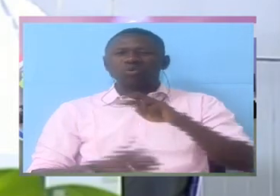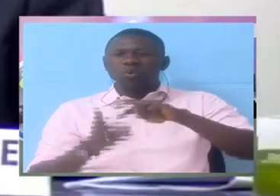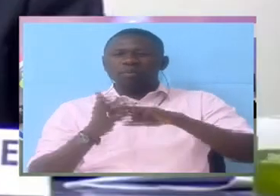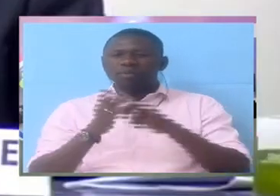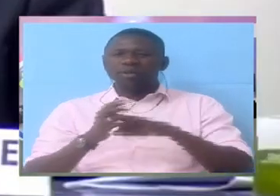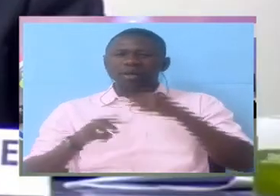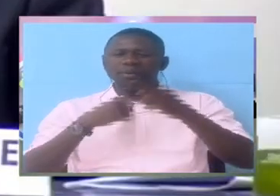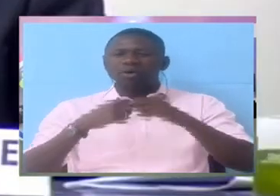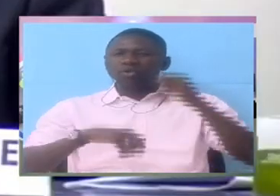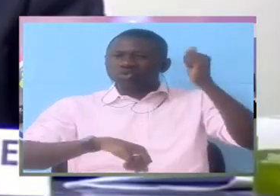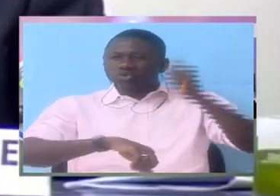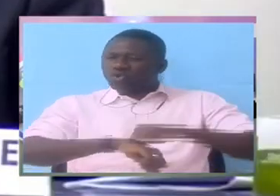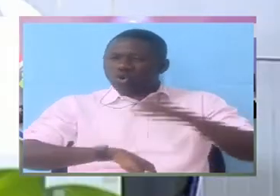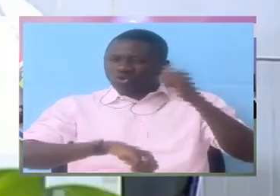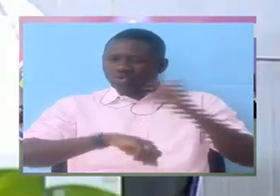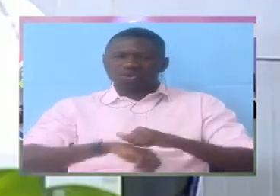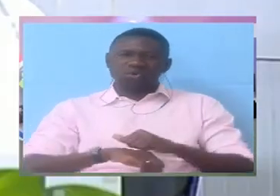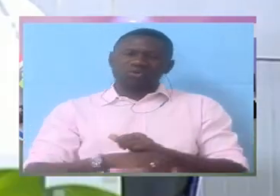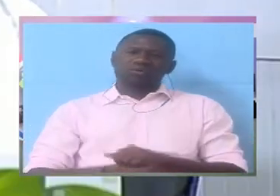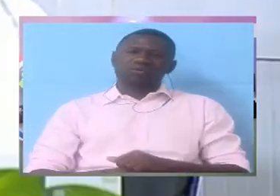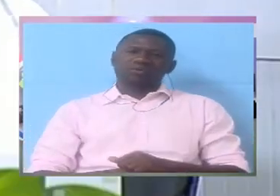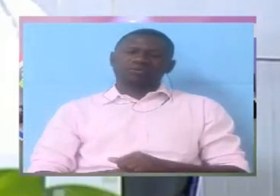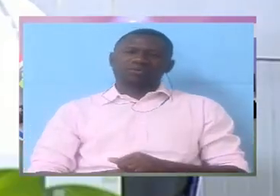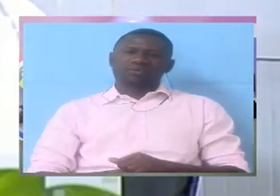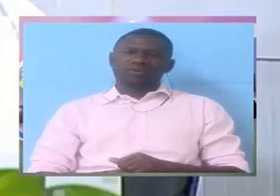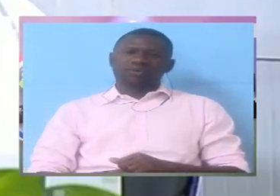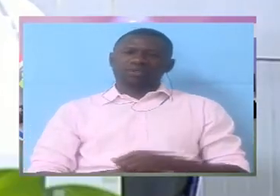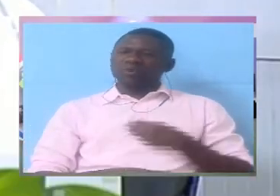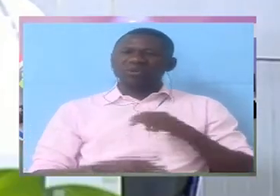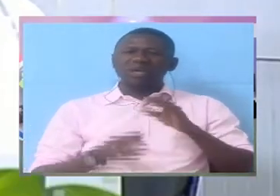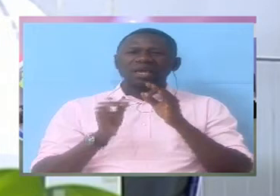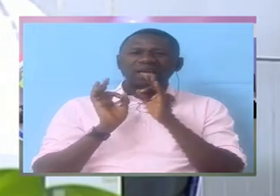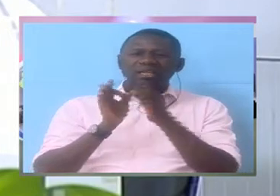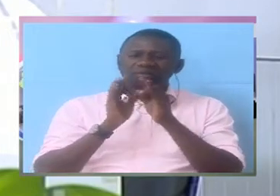You don't know? Torture. Can you define